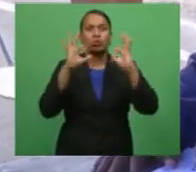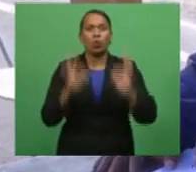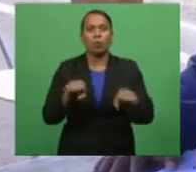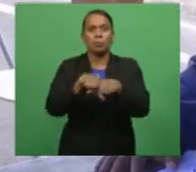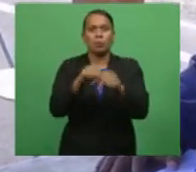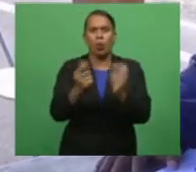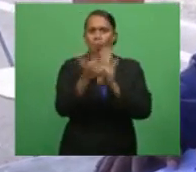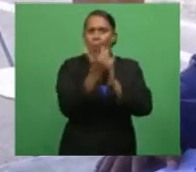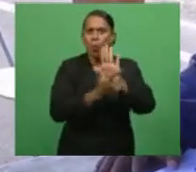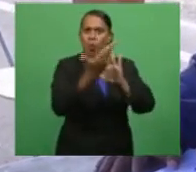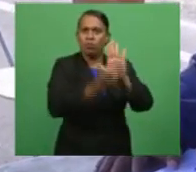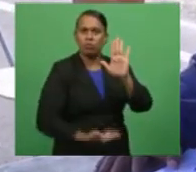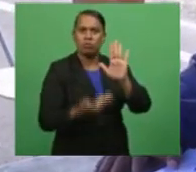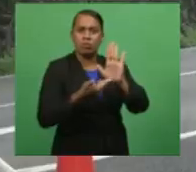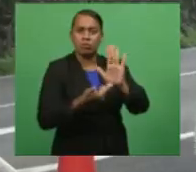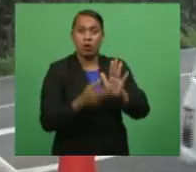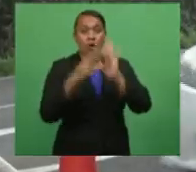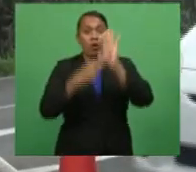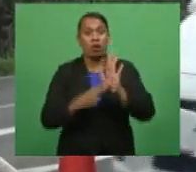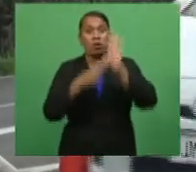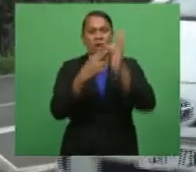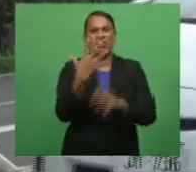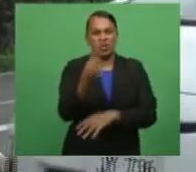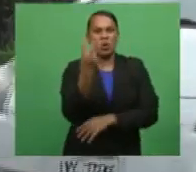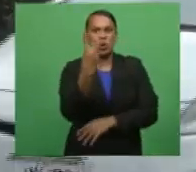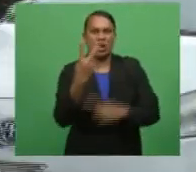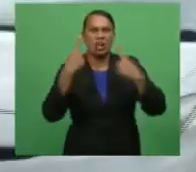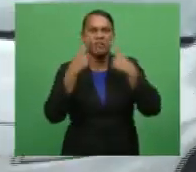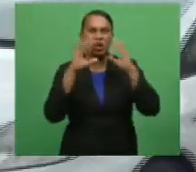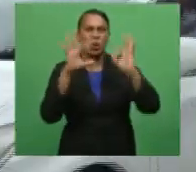the Northern Division recorded 2 reports.